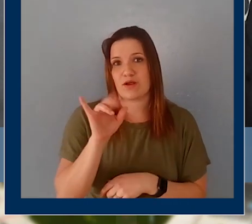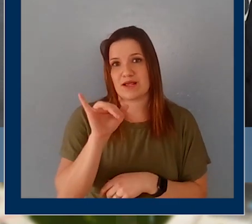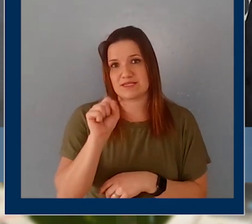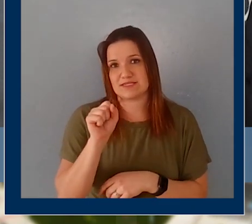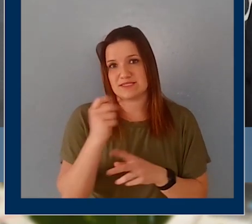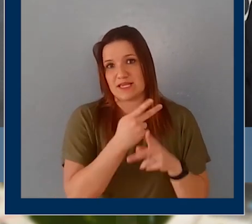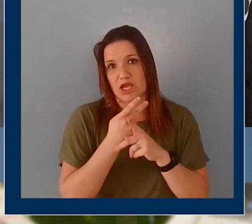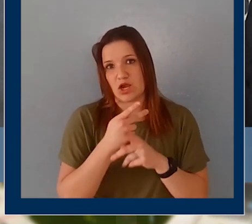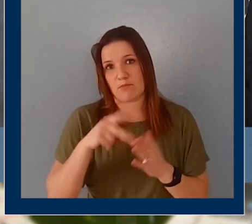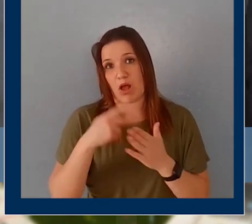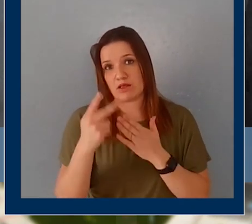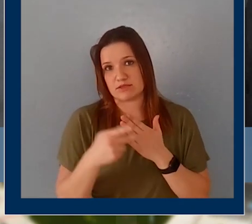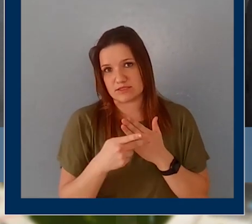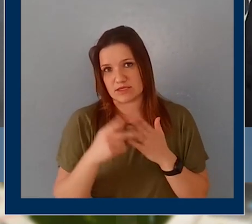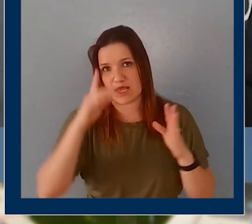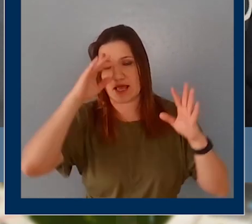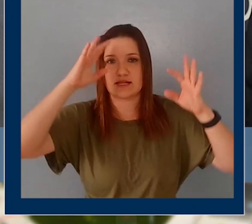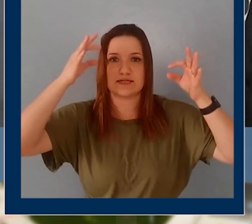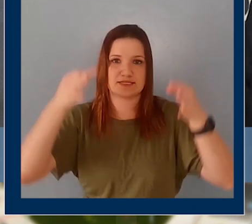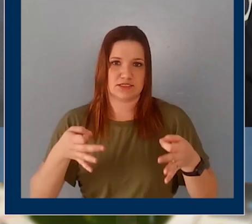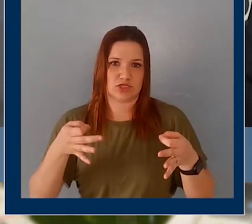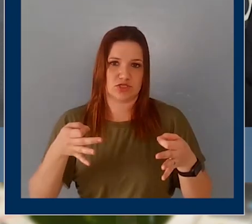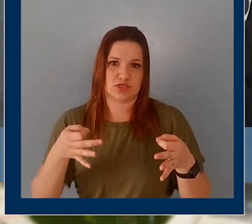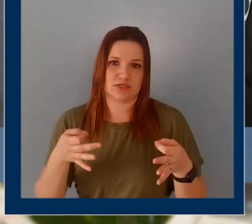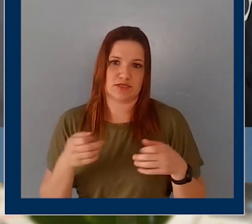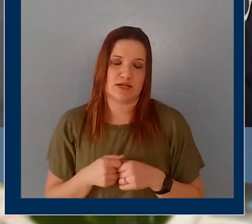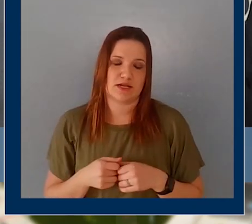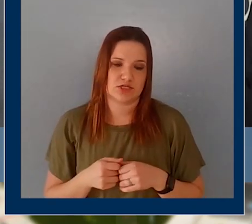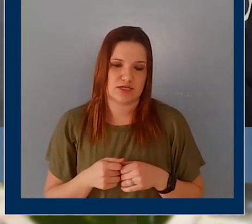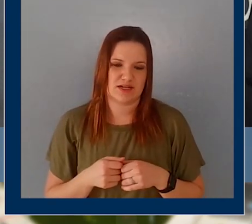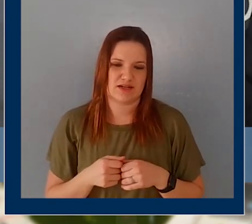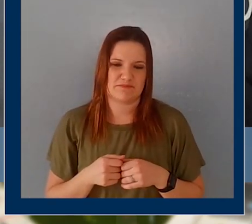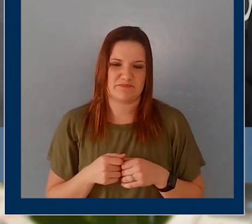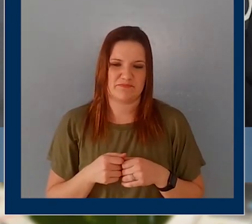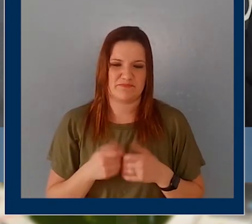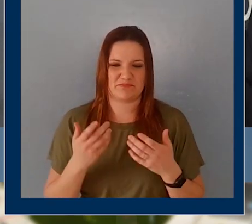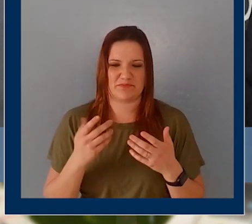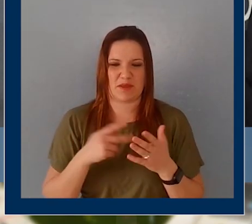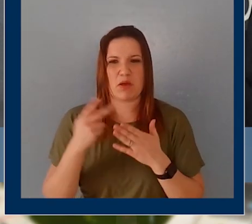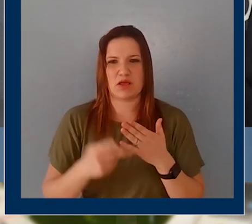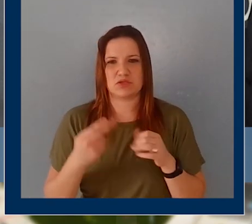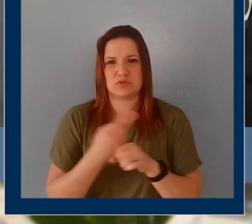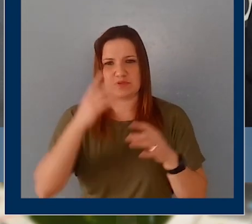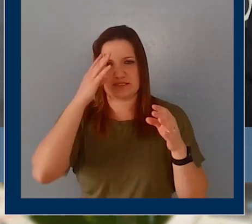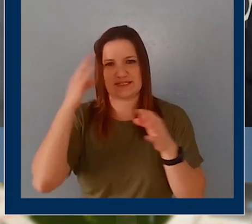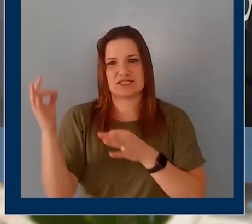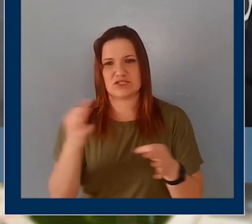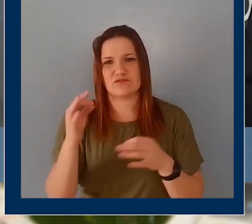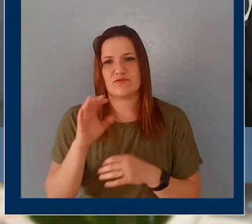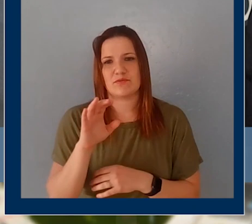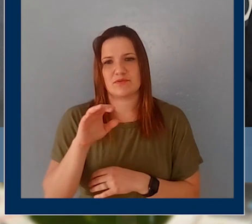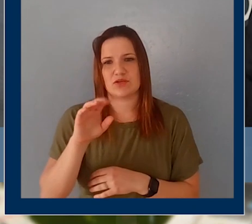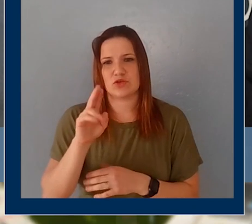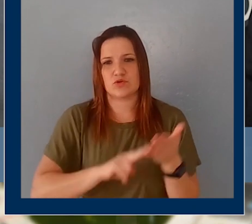pandemic-related crisis care policies. In fact, over the last week and a half, we actually set